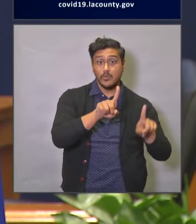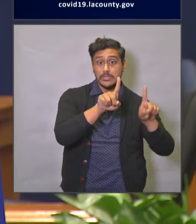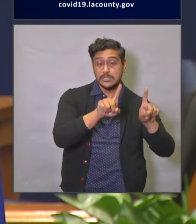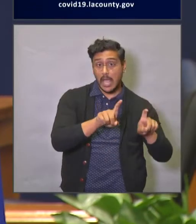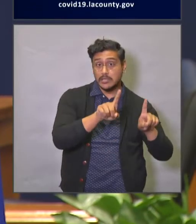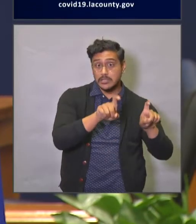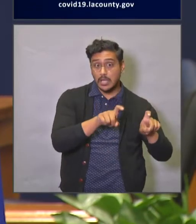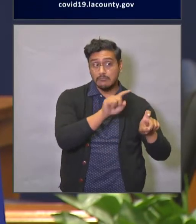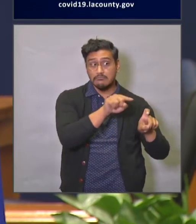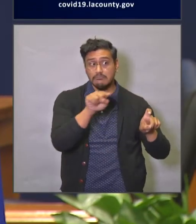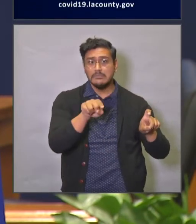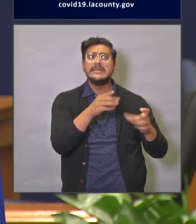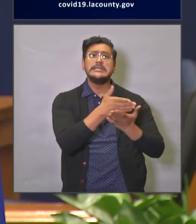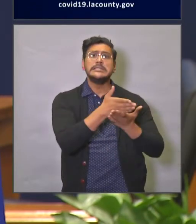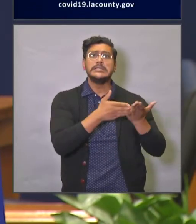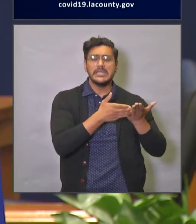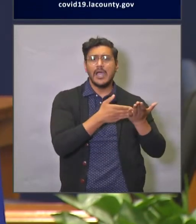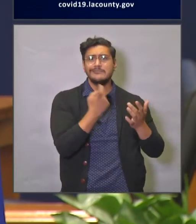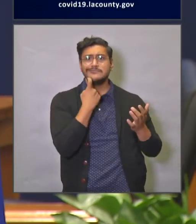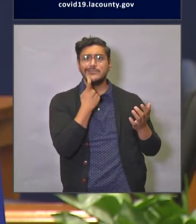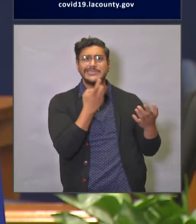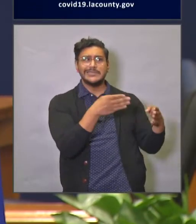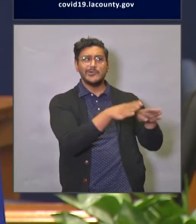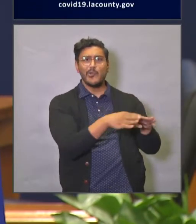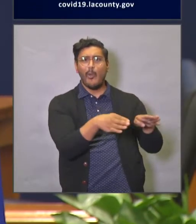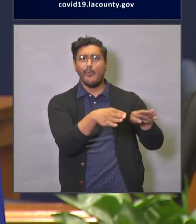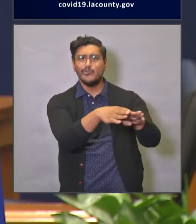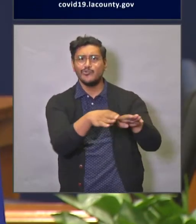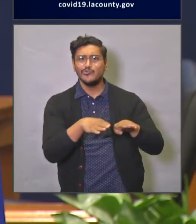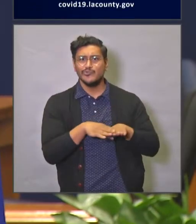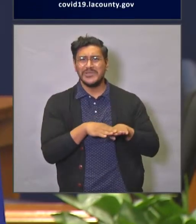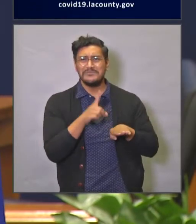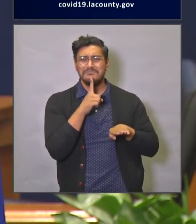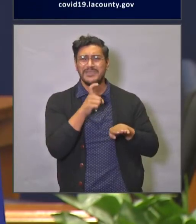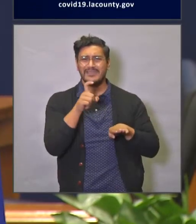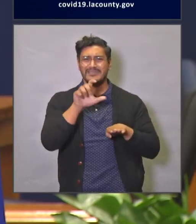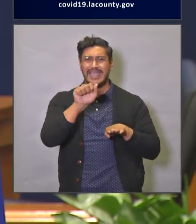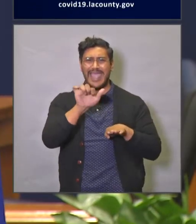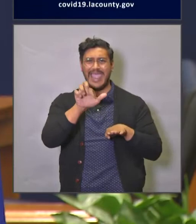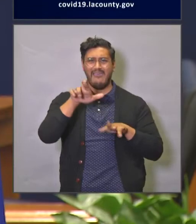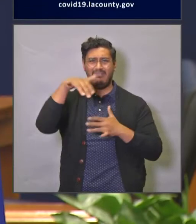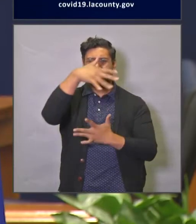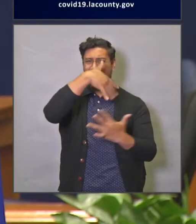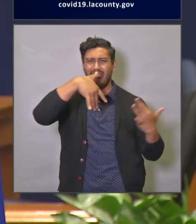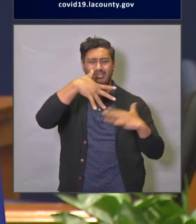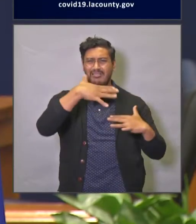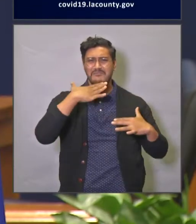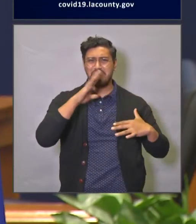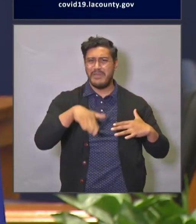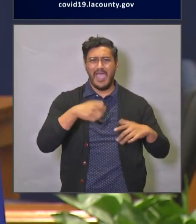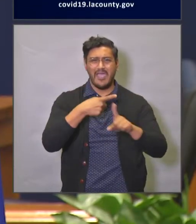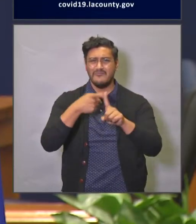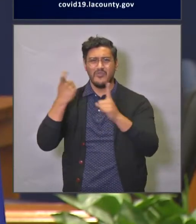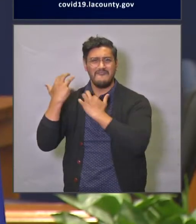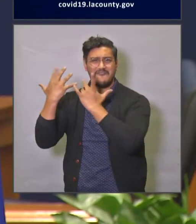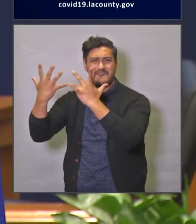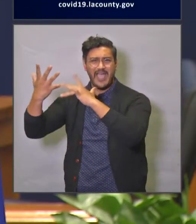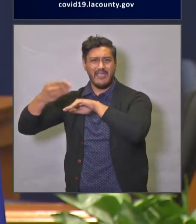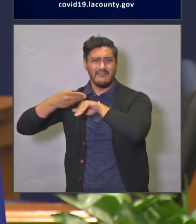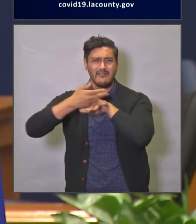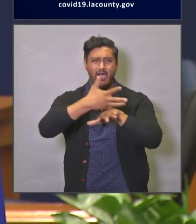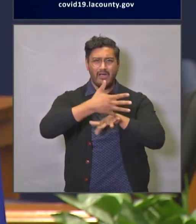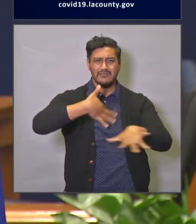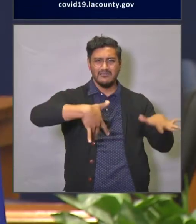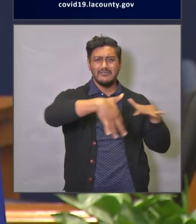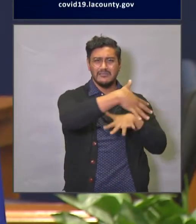sites, some of which were closed in the recent days in response to poor air quality because of the wildfires, and then